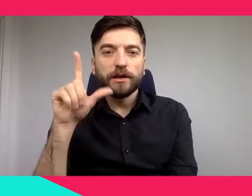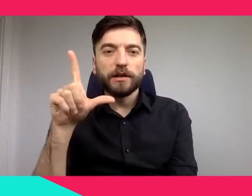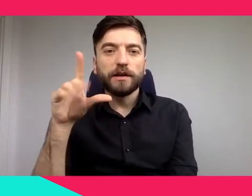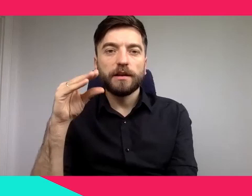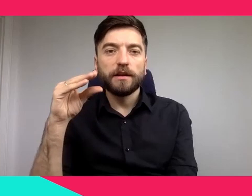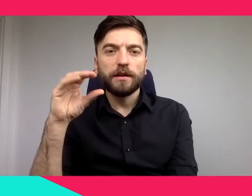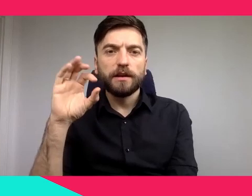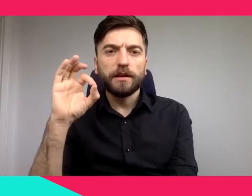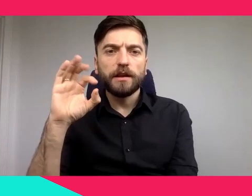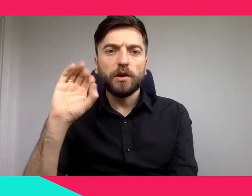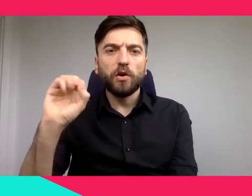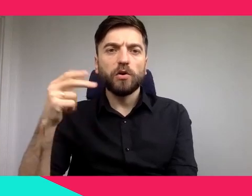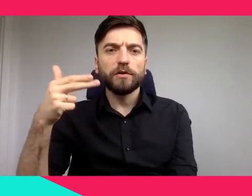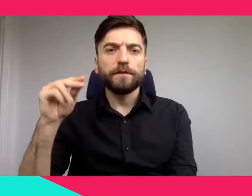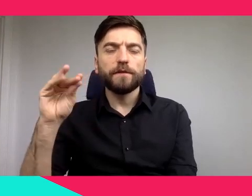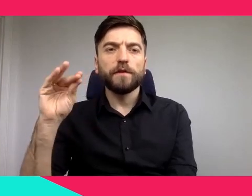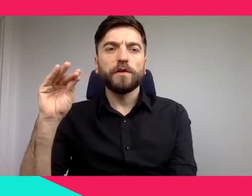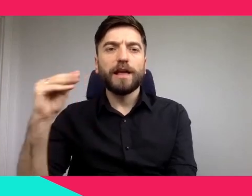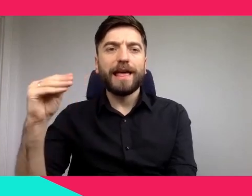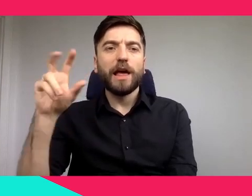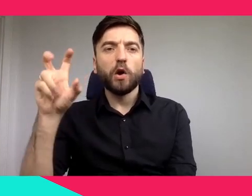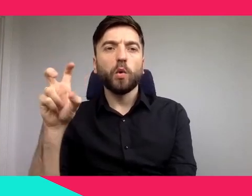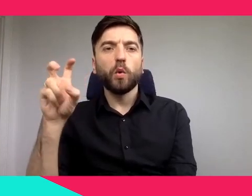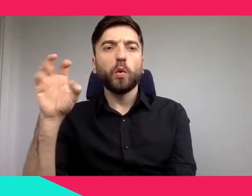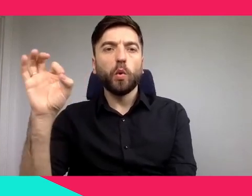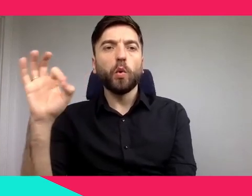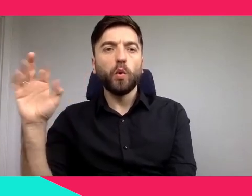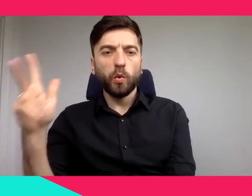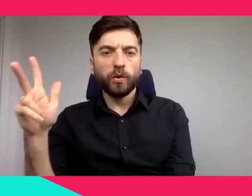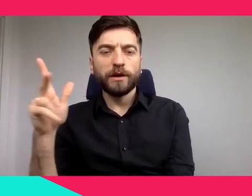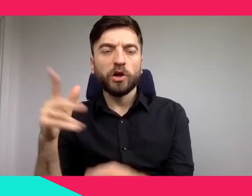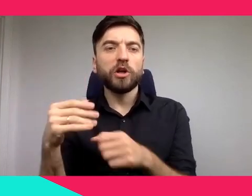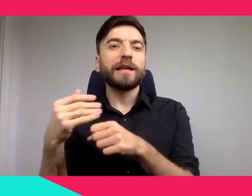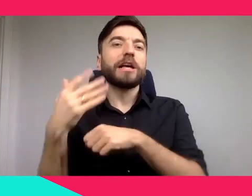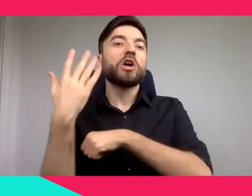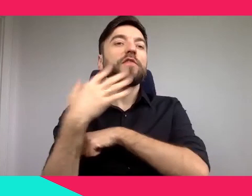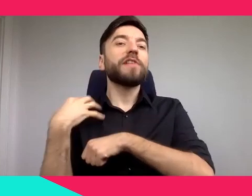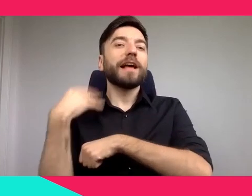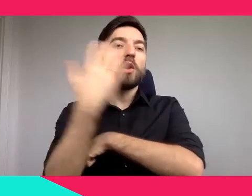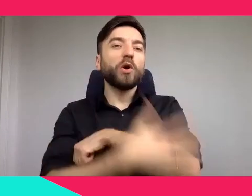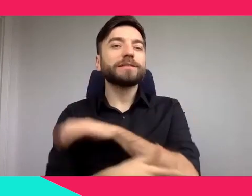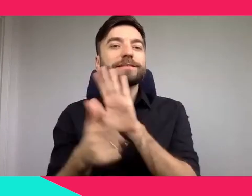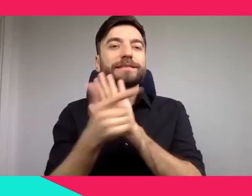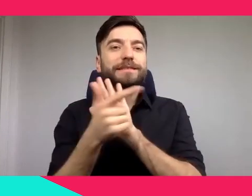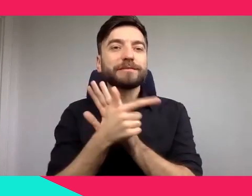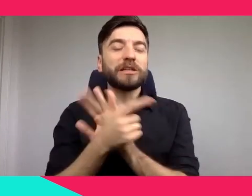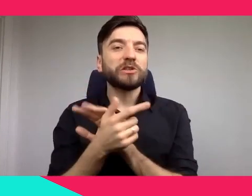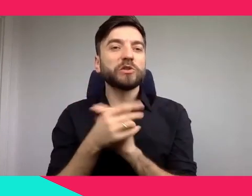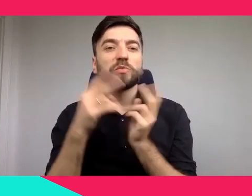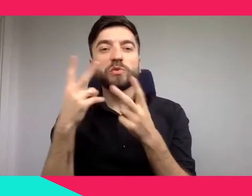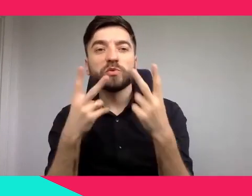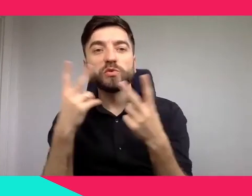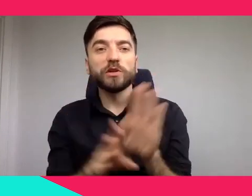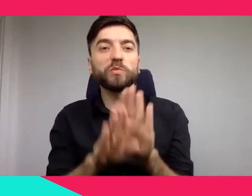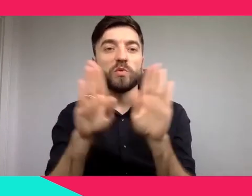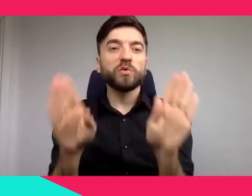hanging somewhere hidden away in the museum. But he is an important scientist, and in the current debates about, you